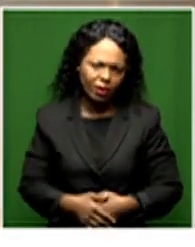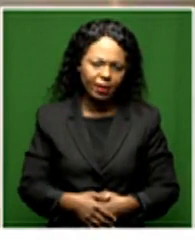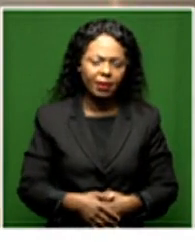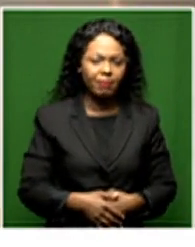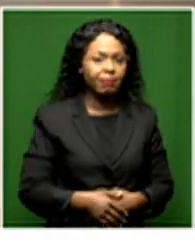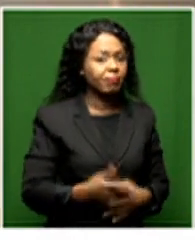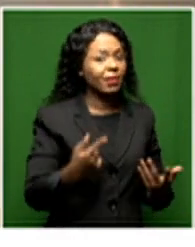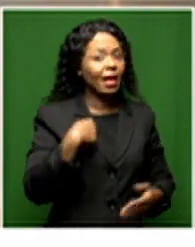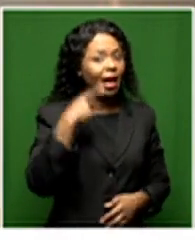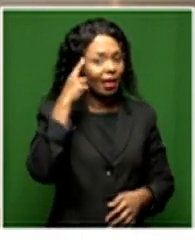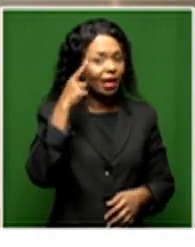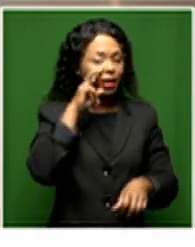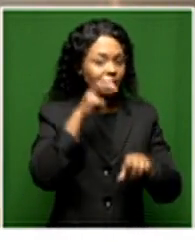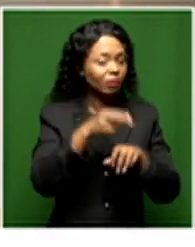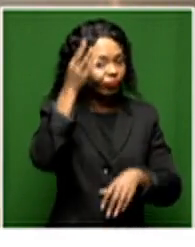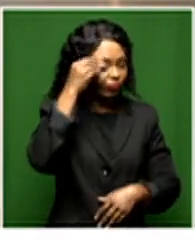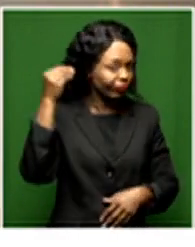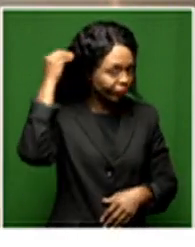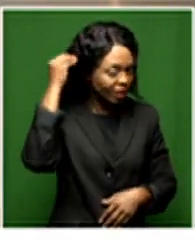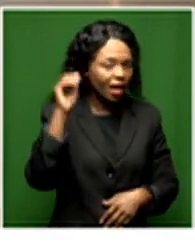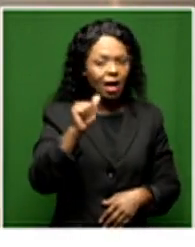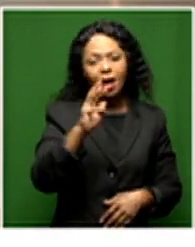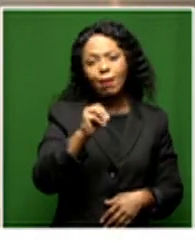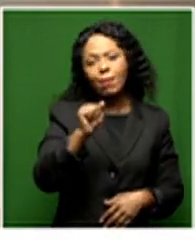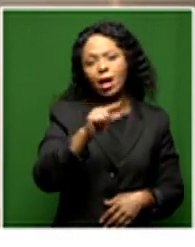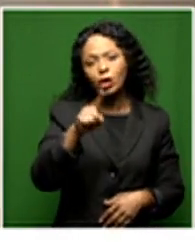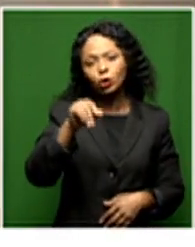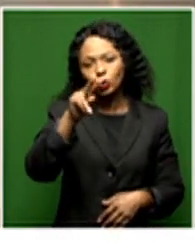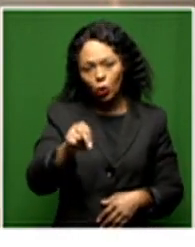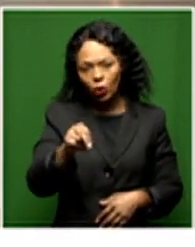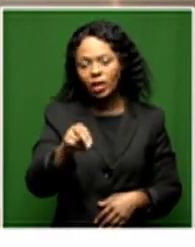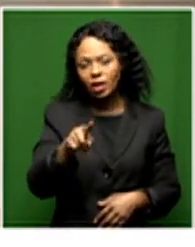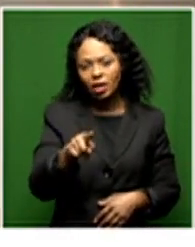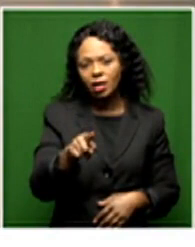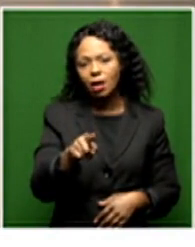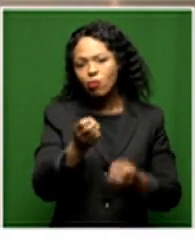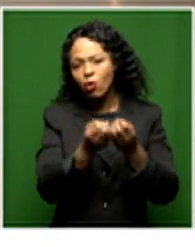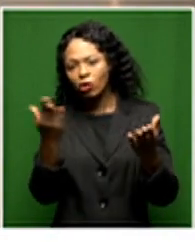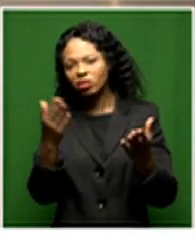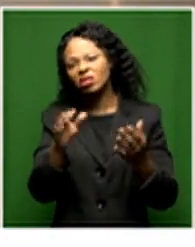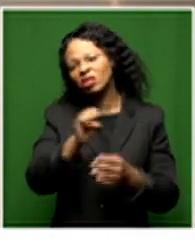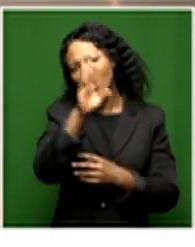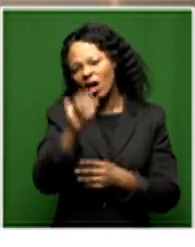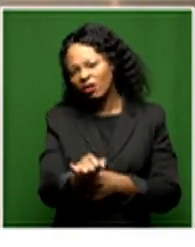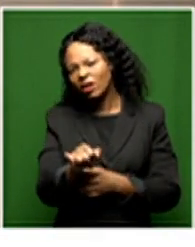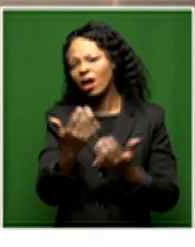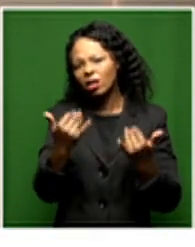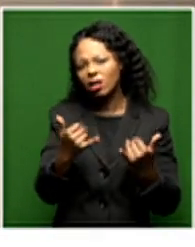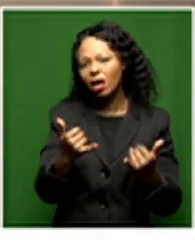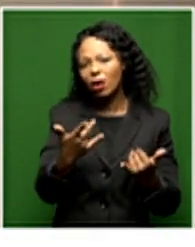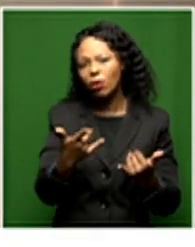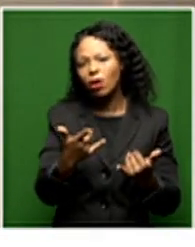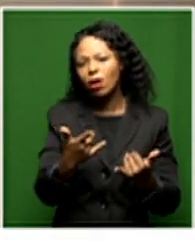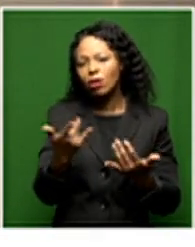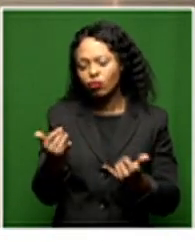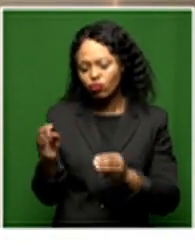we must acknowledge, I think, is also Amazon's commitment to hiring 3,000 South Africans within the next year as they move their